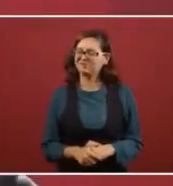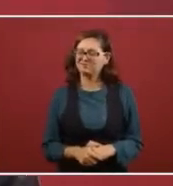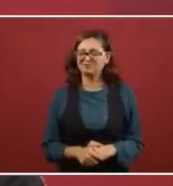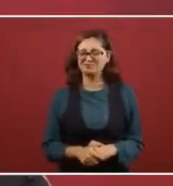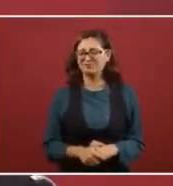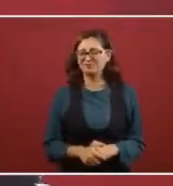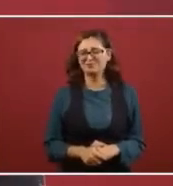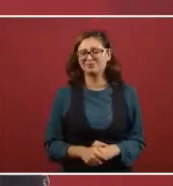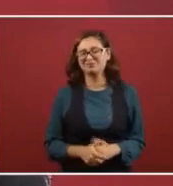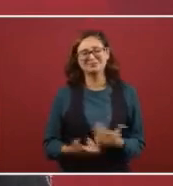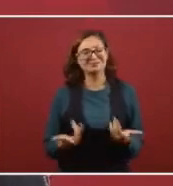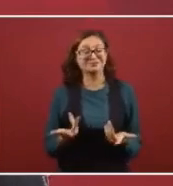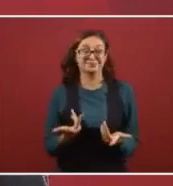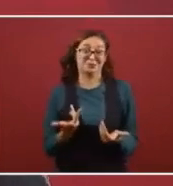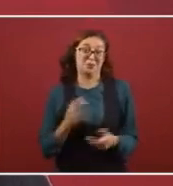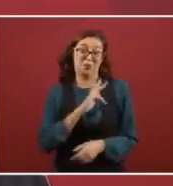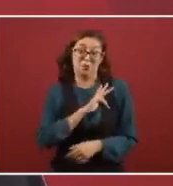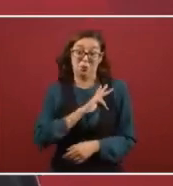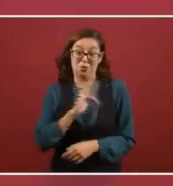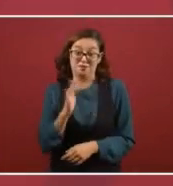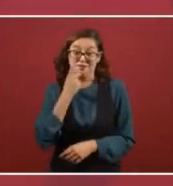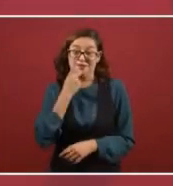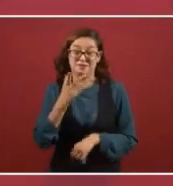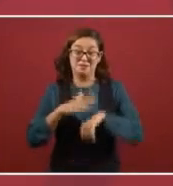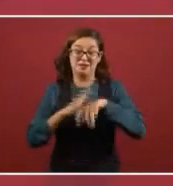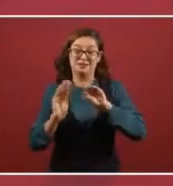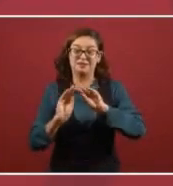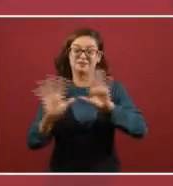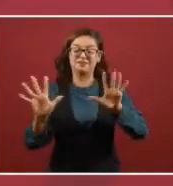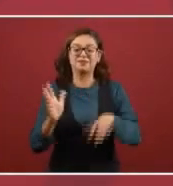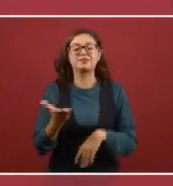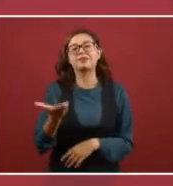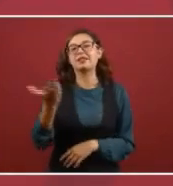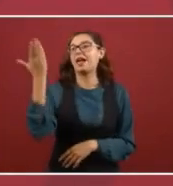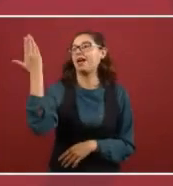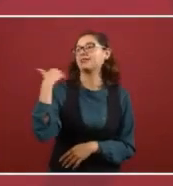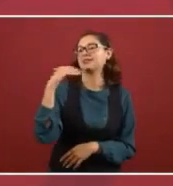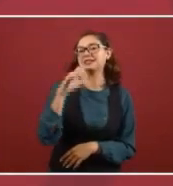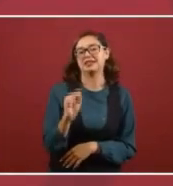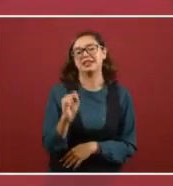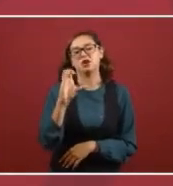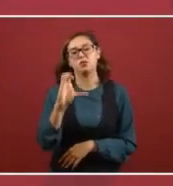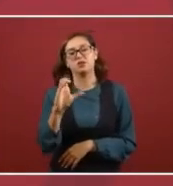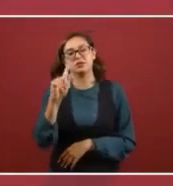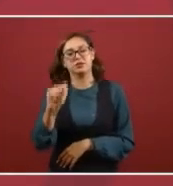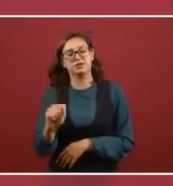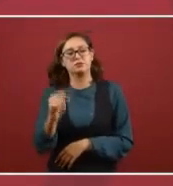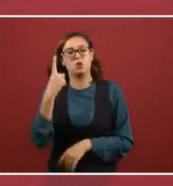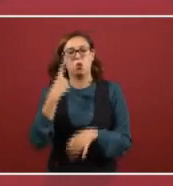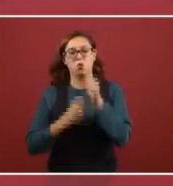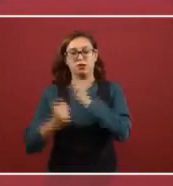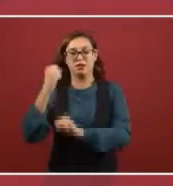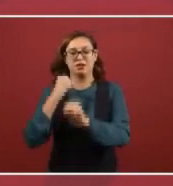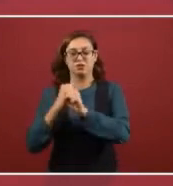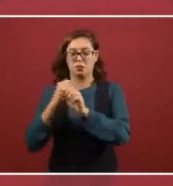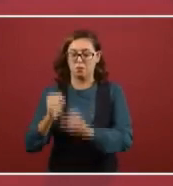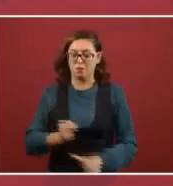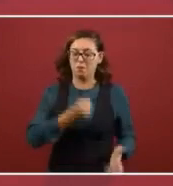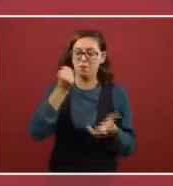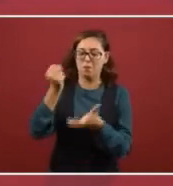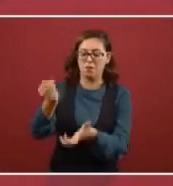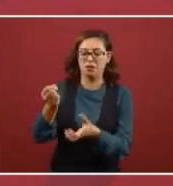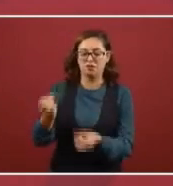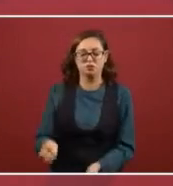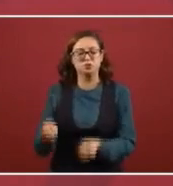clear. cuánto manejaba How did they manage? presupuesto de How la much Secretaría de did they Comunicaciones y Transportes el año How much were they managing last year,